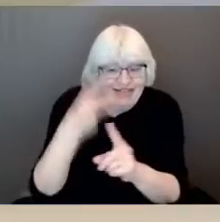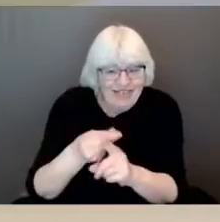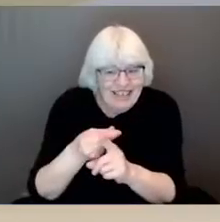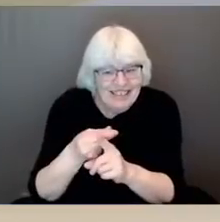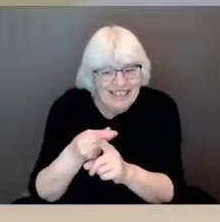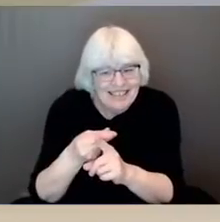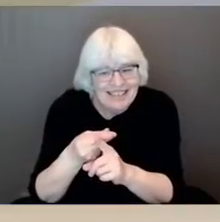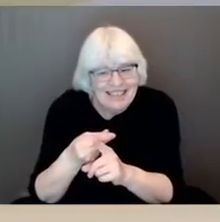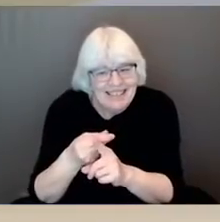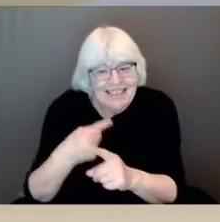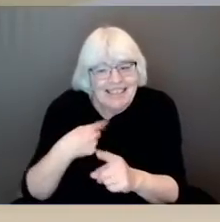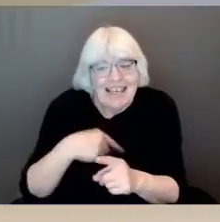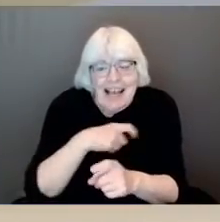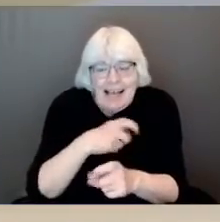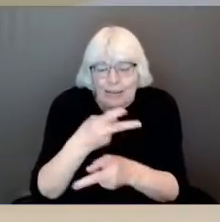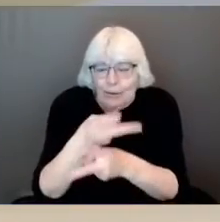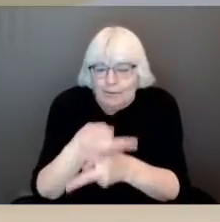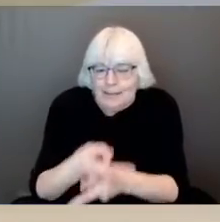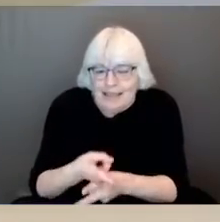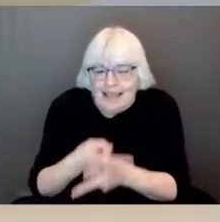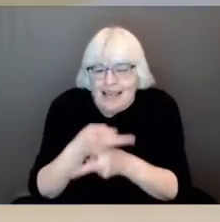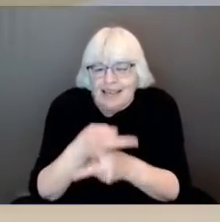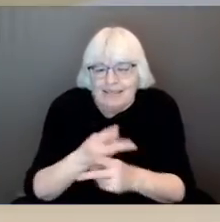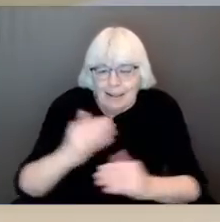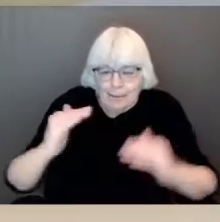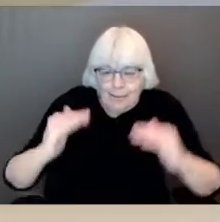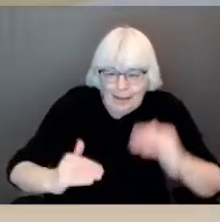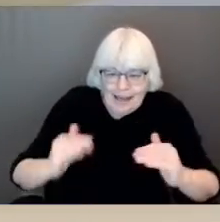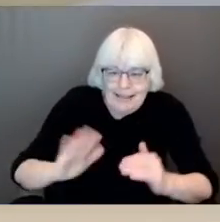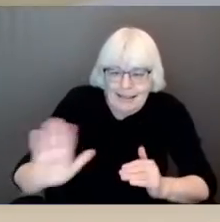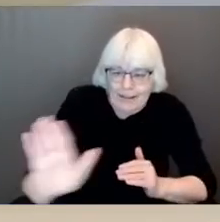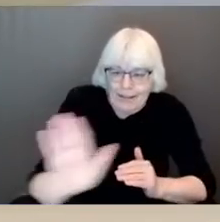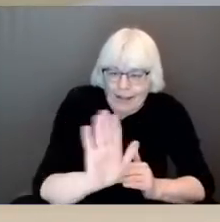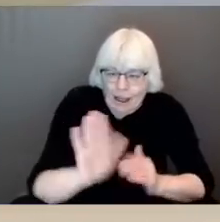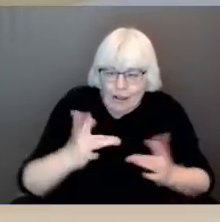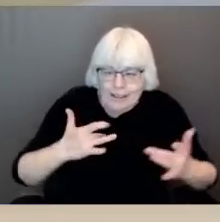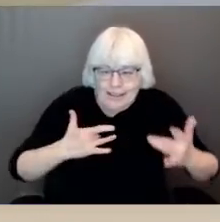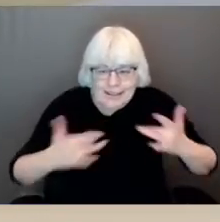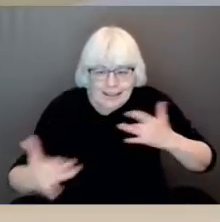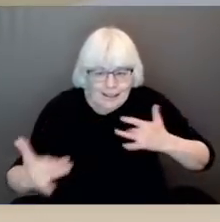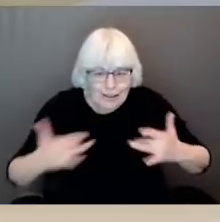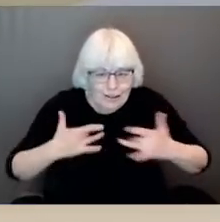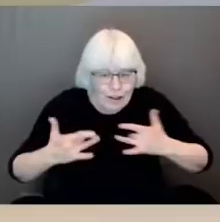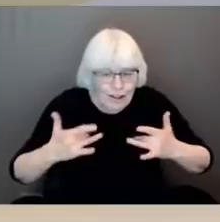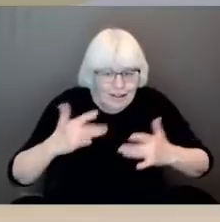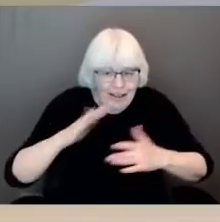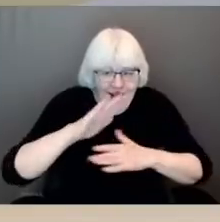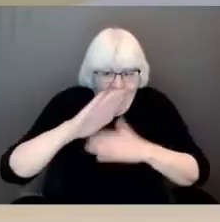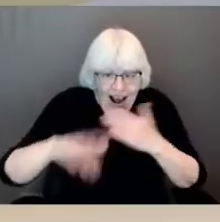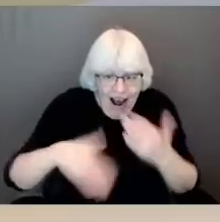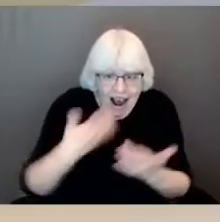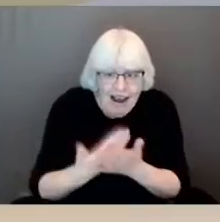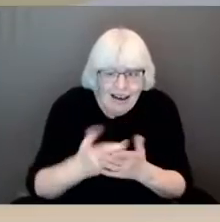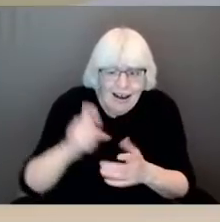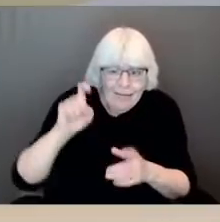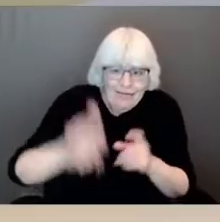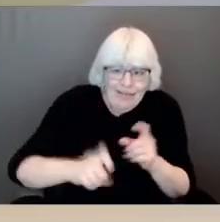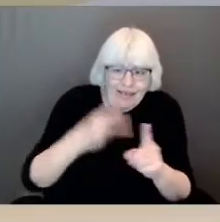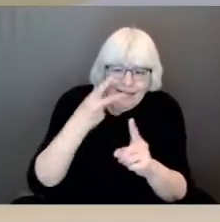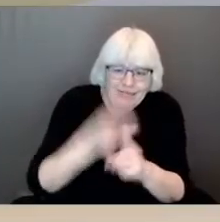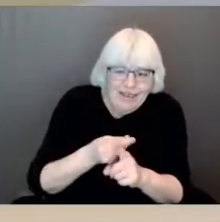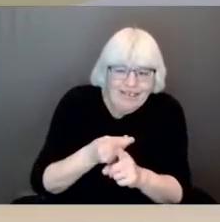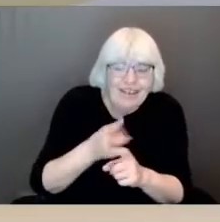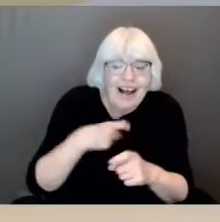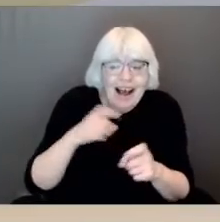with the concern around having everyone vaccinated to participate. So we actually are